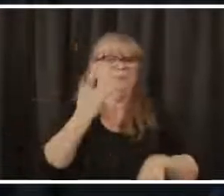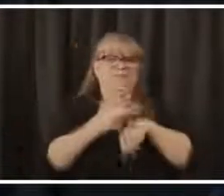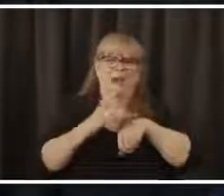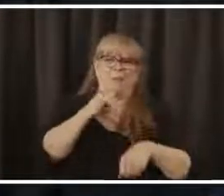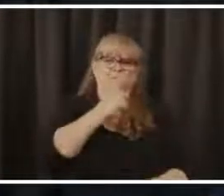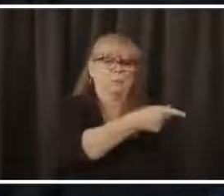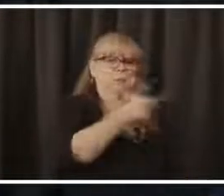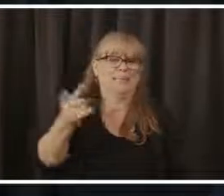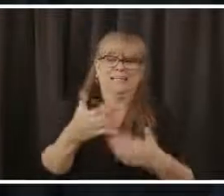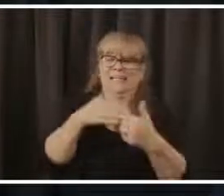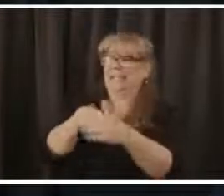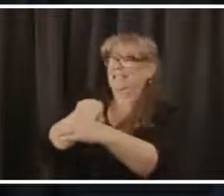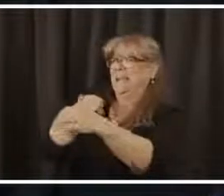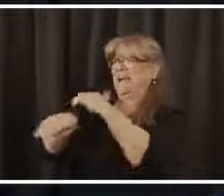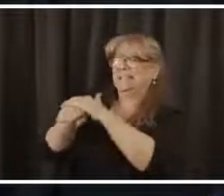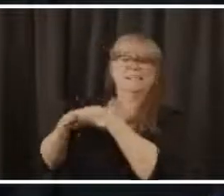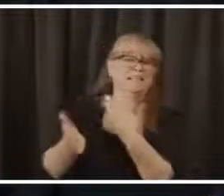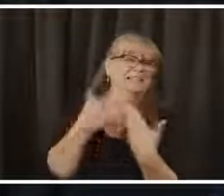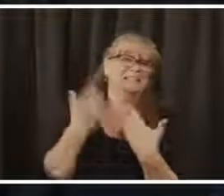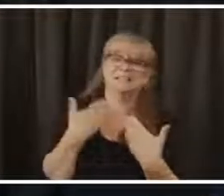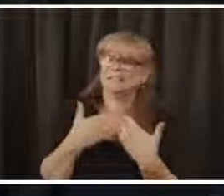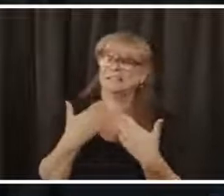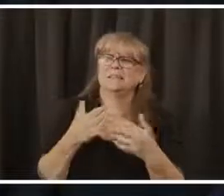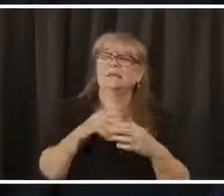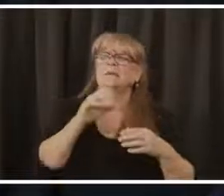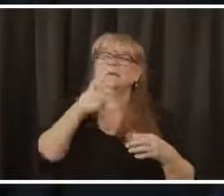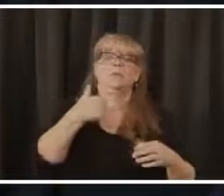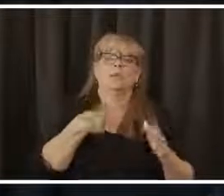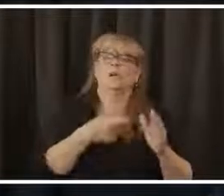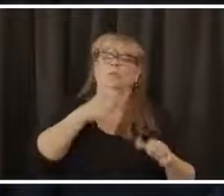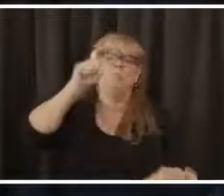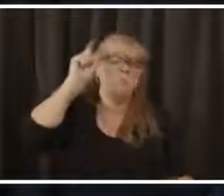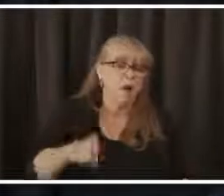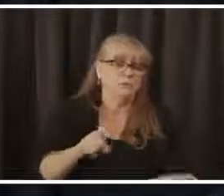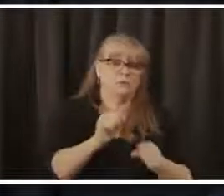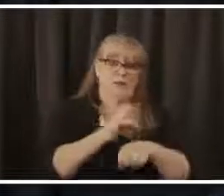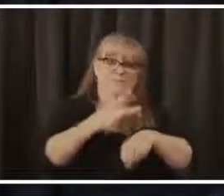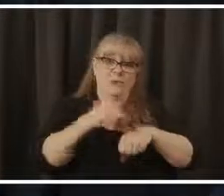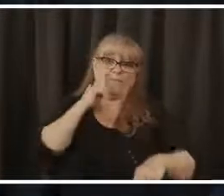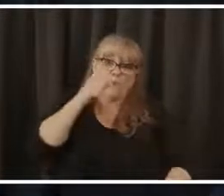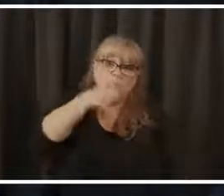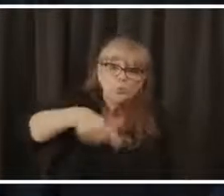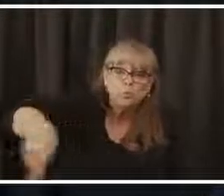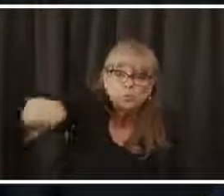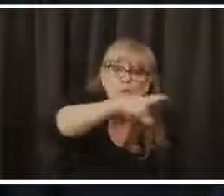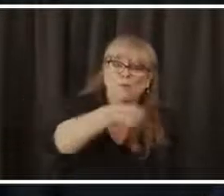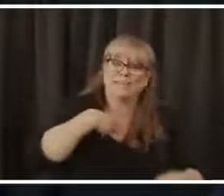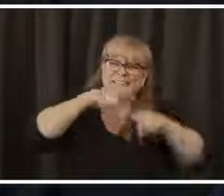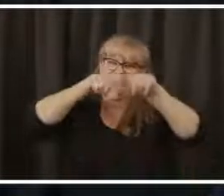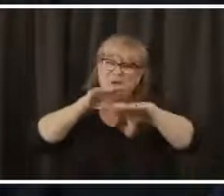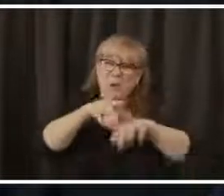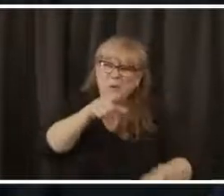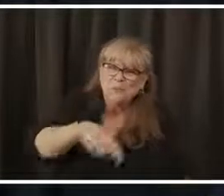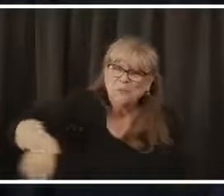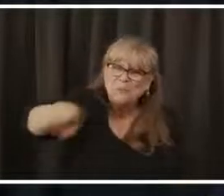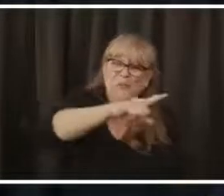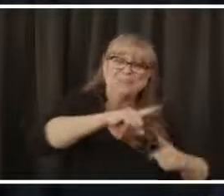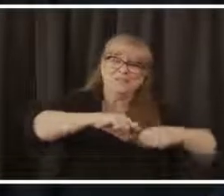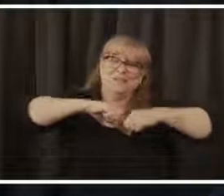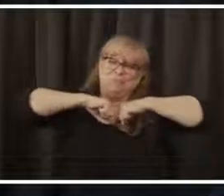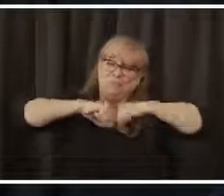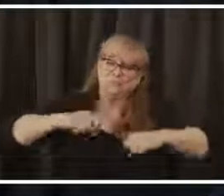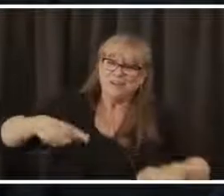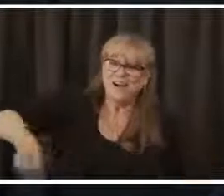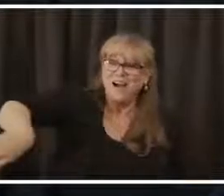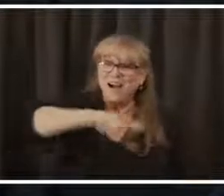part of that's on us to make that available, and then that's on you to take advantage of that opportunity to protect yourself, protect your life, protect your family, protect